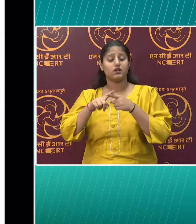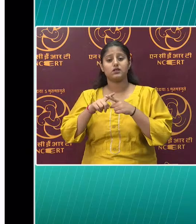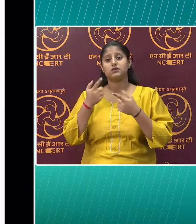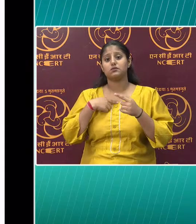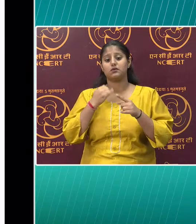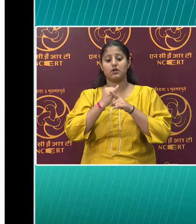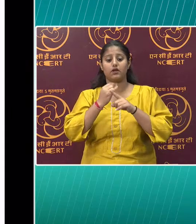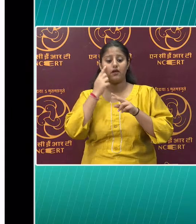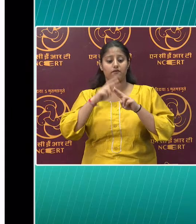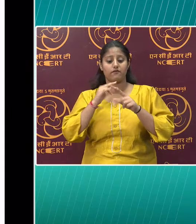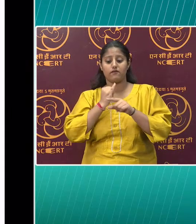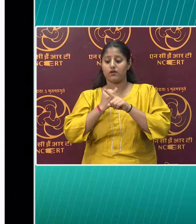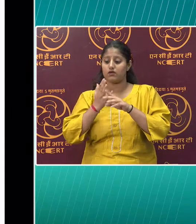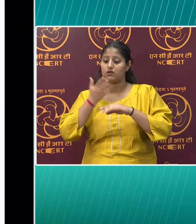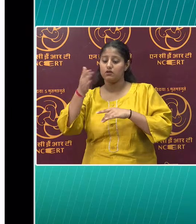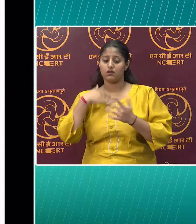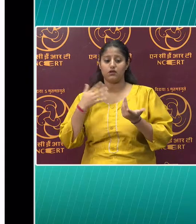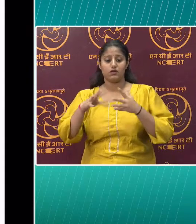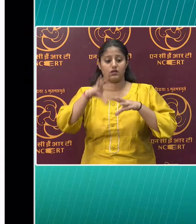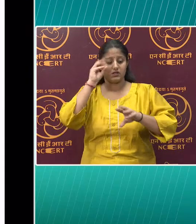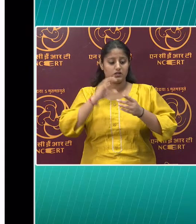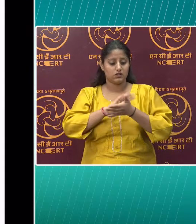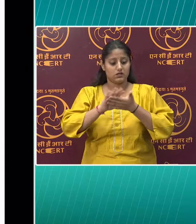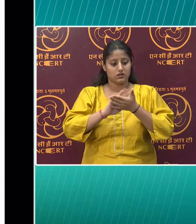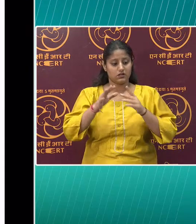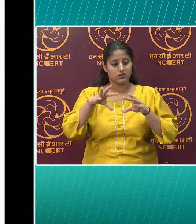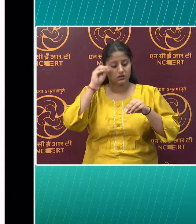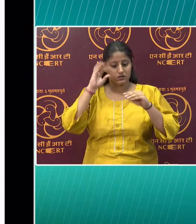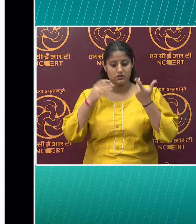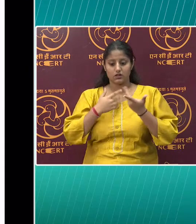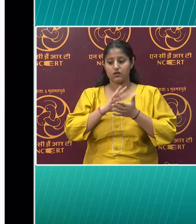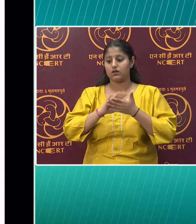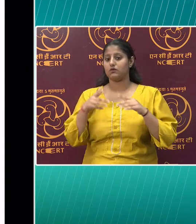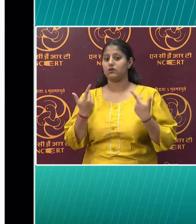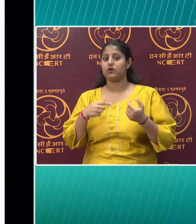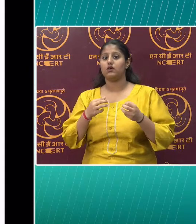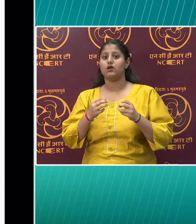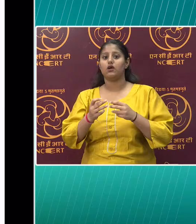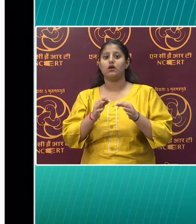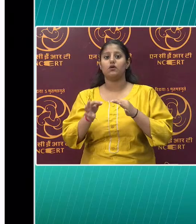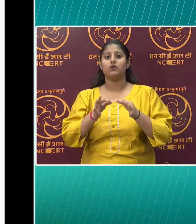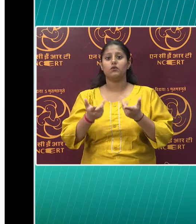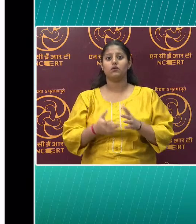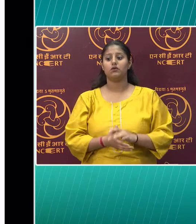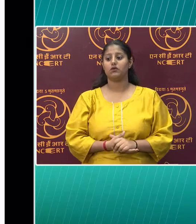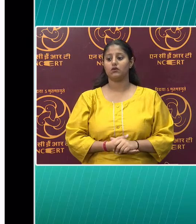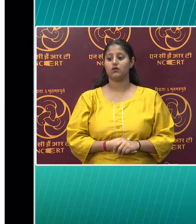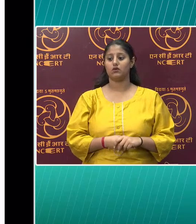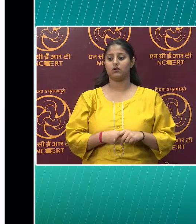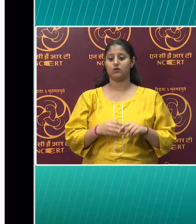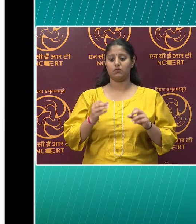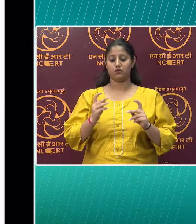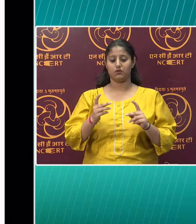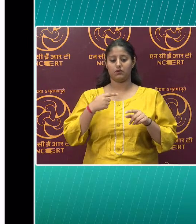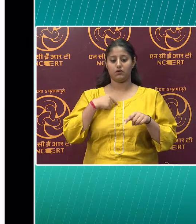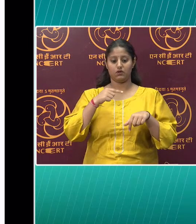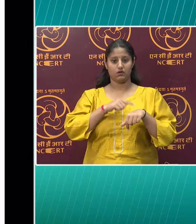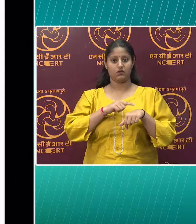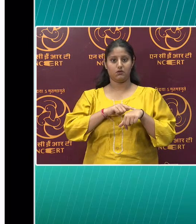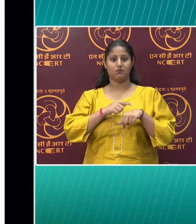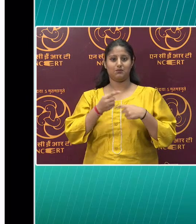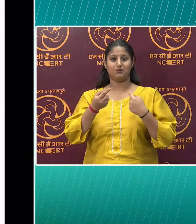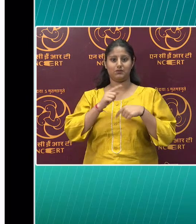learning those skills from them. So, And sir, then the would there be second enough piece, time, given that they also have